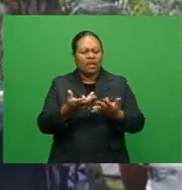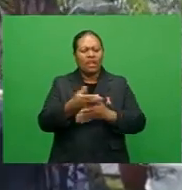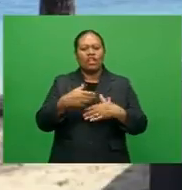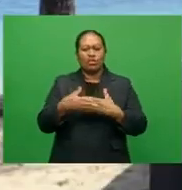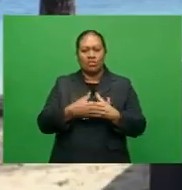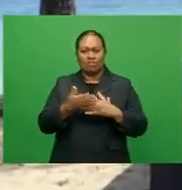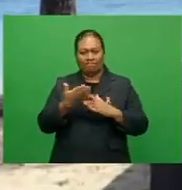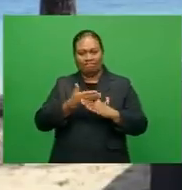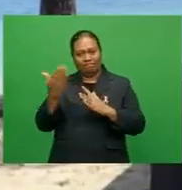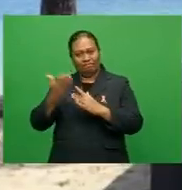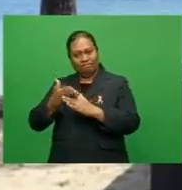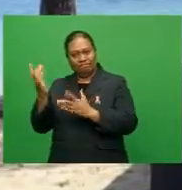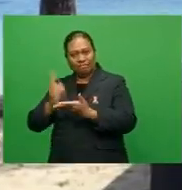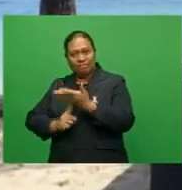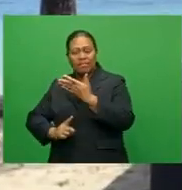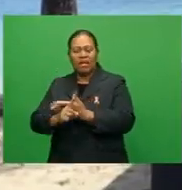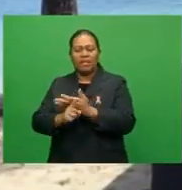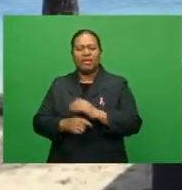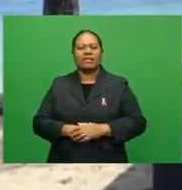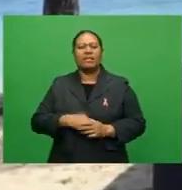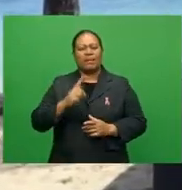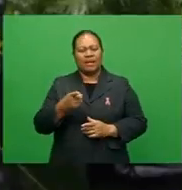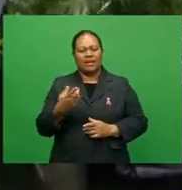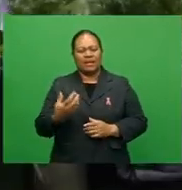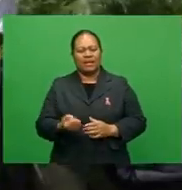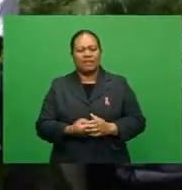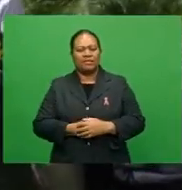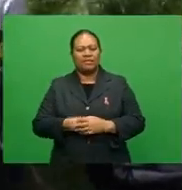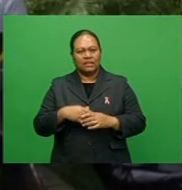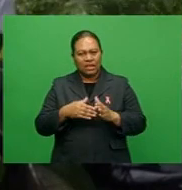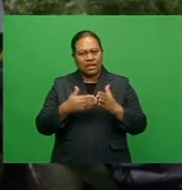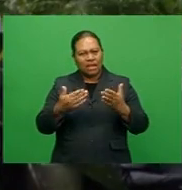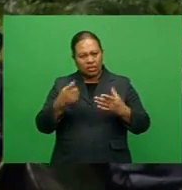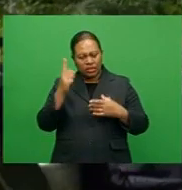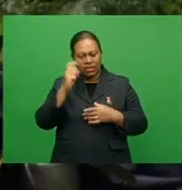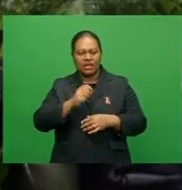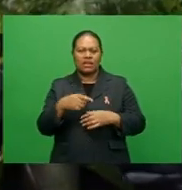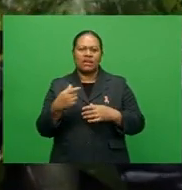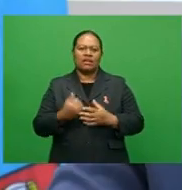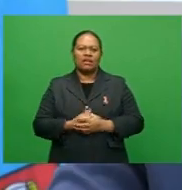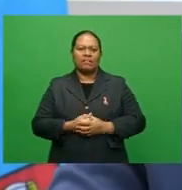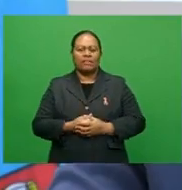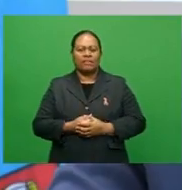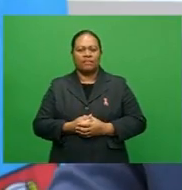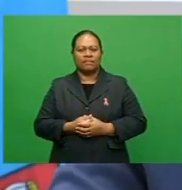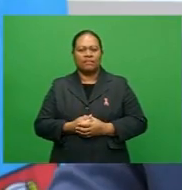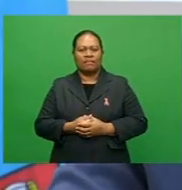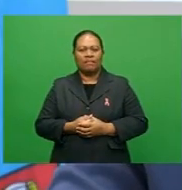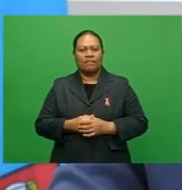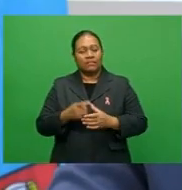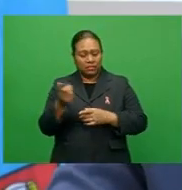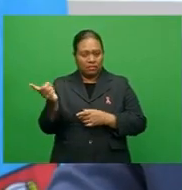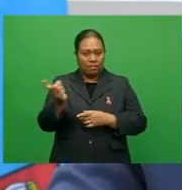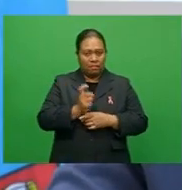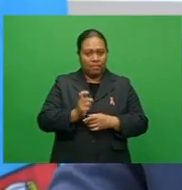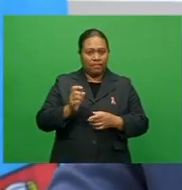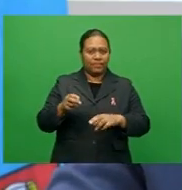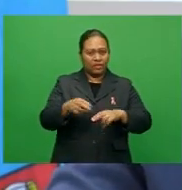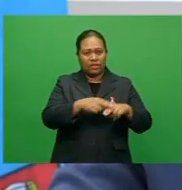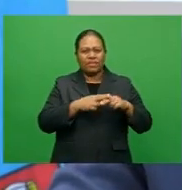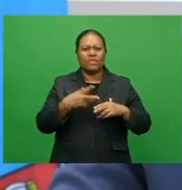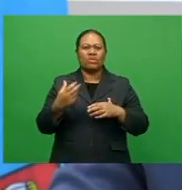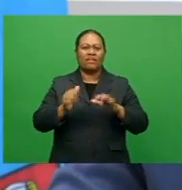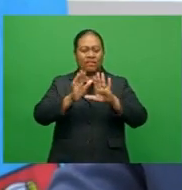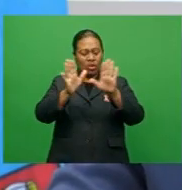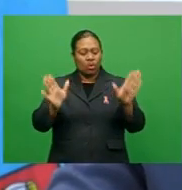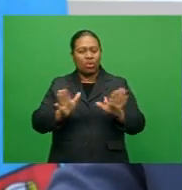track record with managing COVID-19 cases means we are in a position to call the shots. Coming to Fiji, have holiday in Fiji